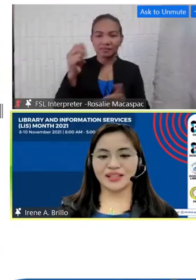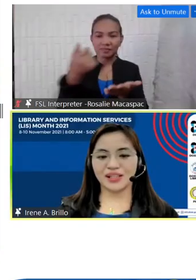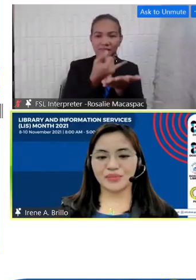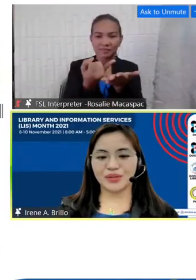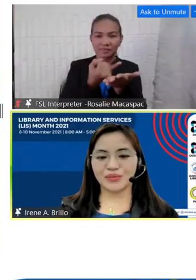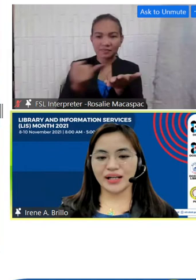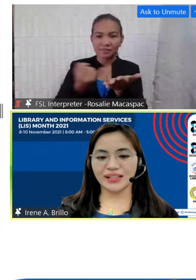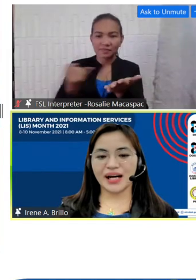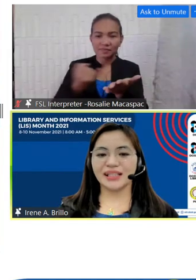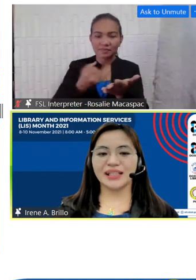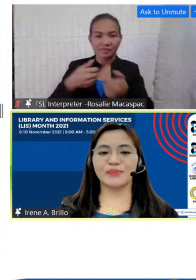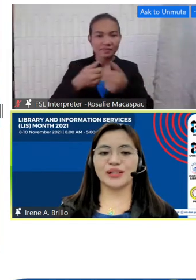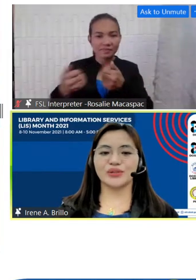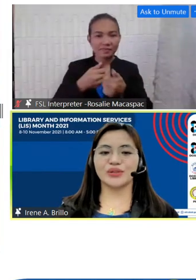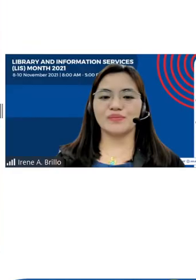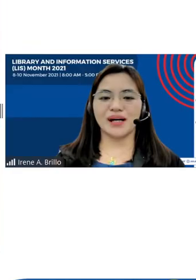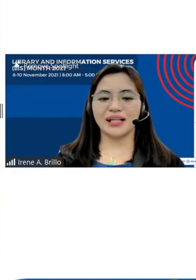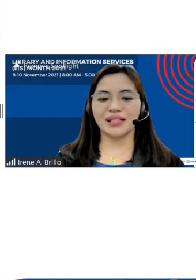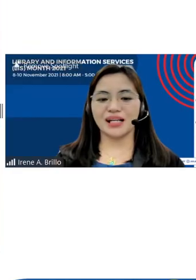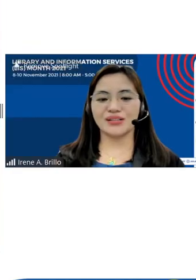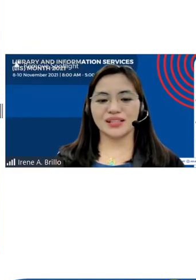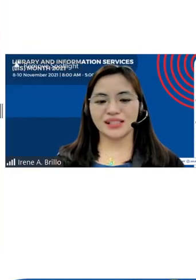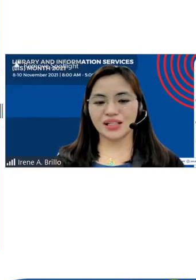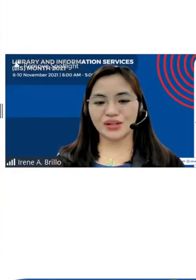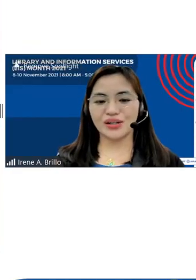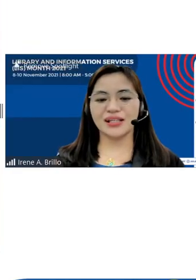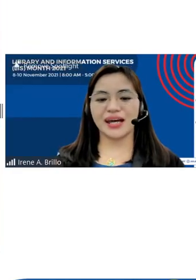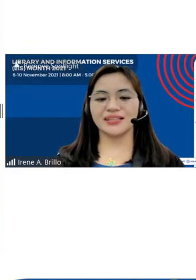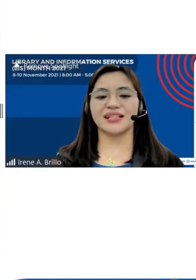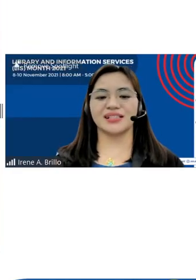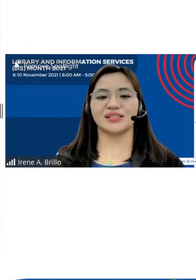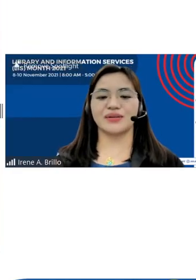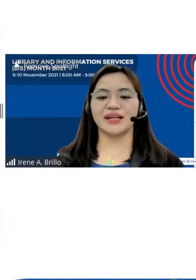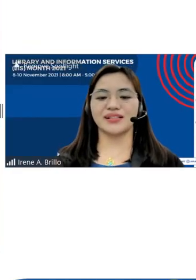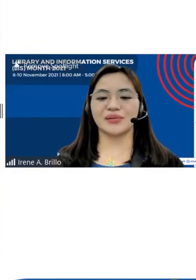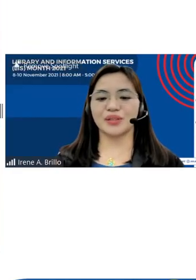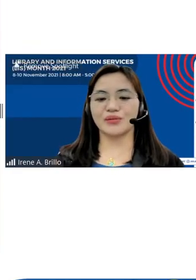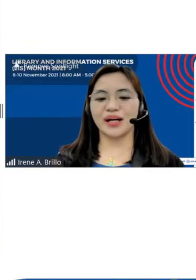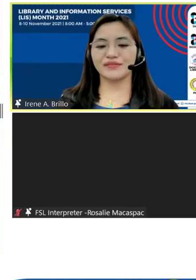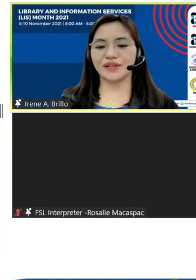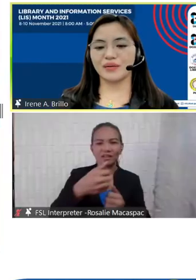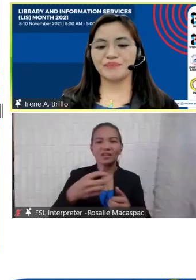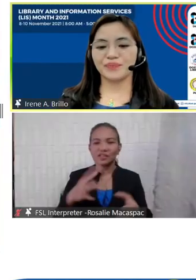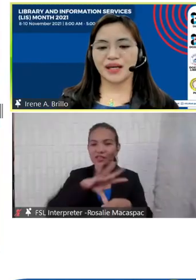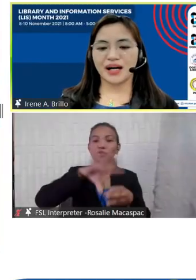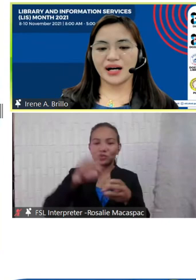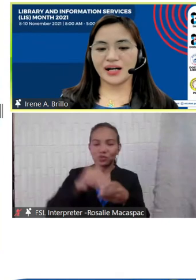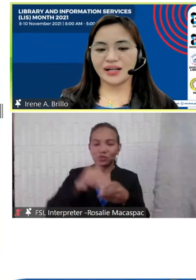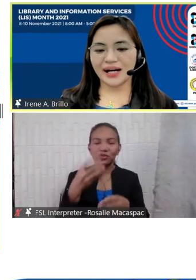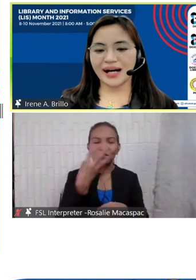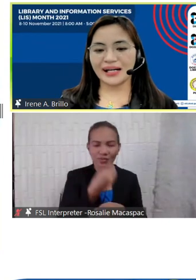have entry number 1. Hindi po ito yung mga nanalo. These are all entries. So entry number 1 from Hale